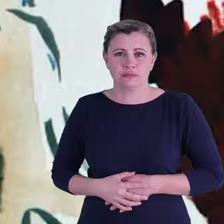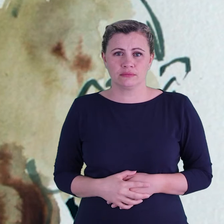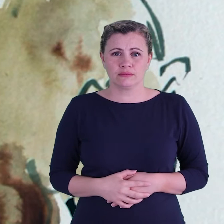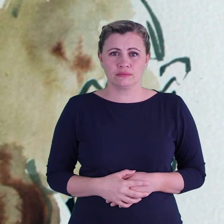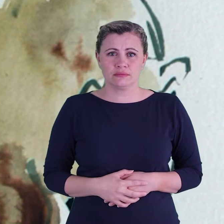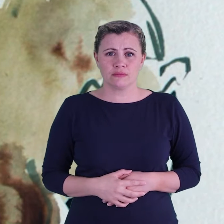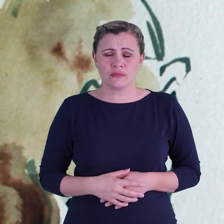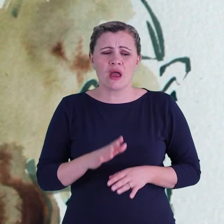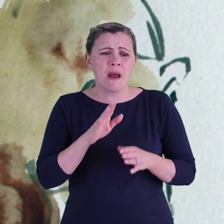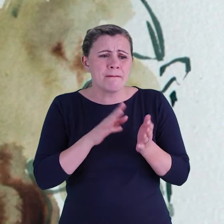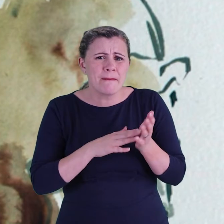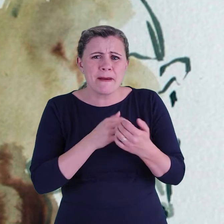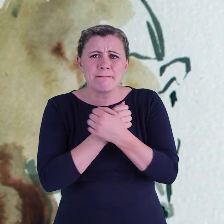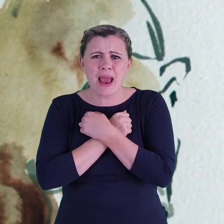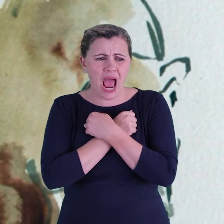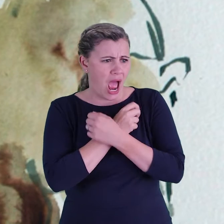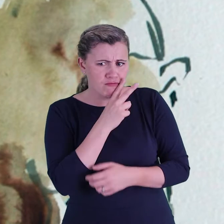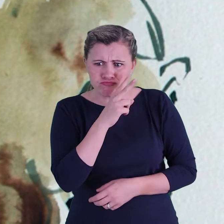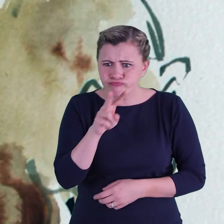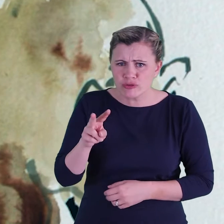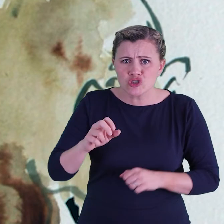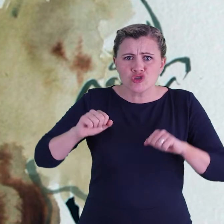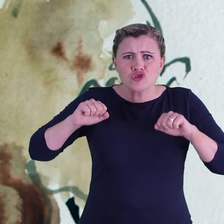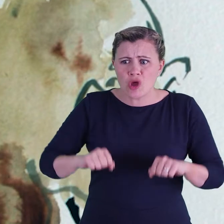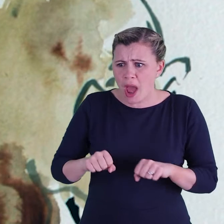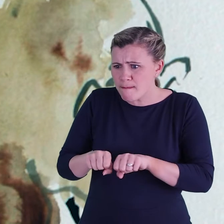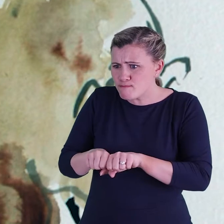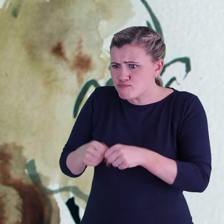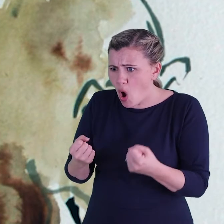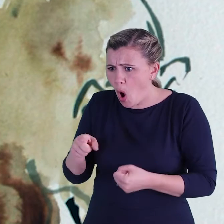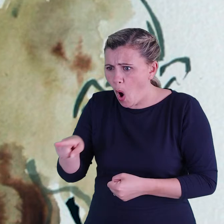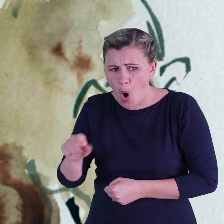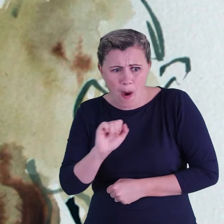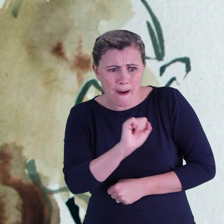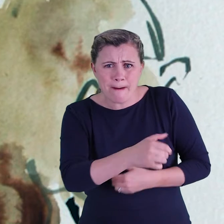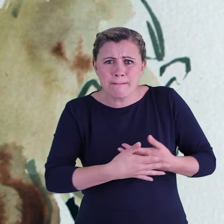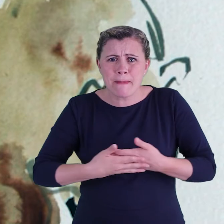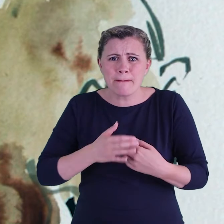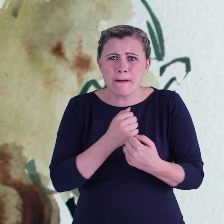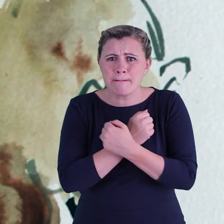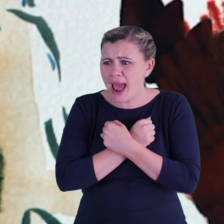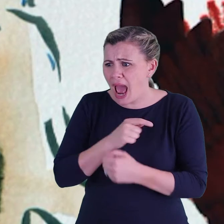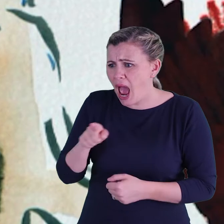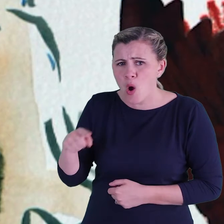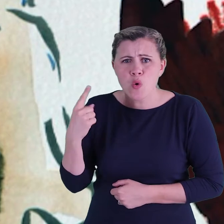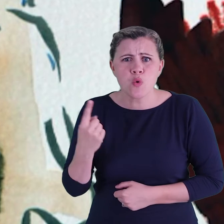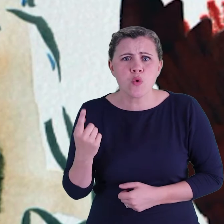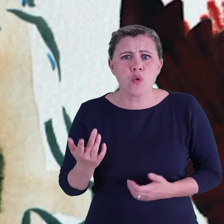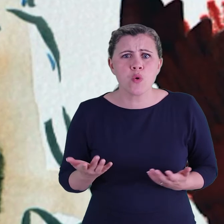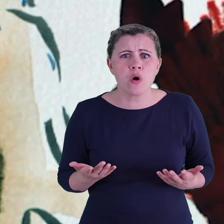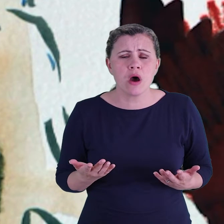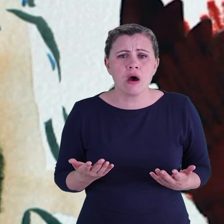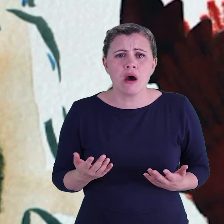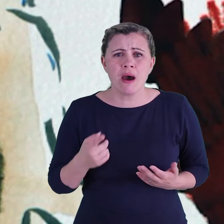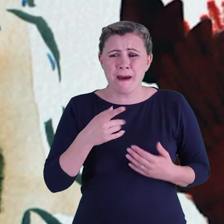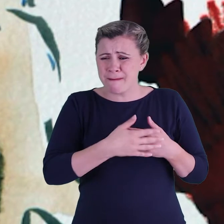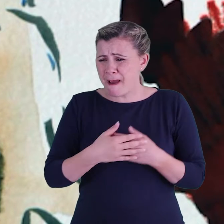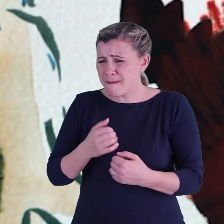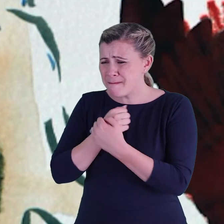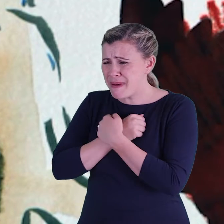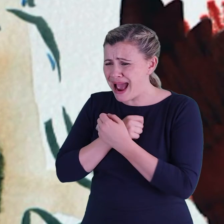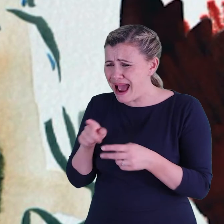"Oh, darling, I'm so sorry," said Mum. "Look, they've also broken your chair." Now Baby Bear was